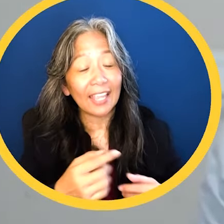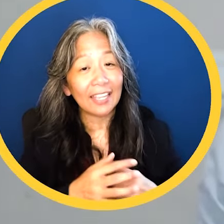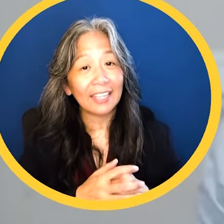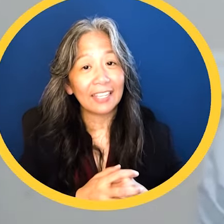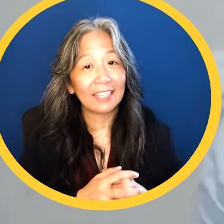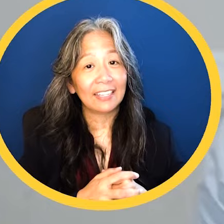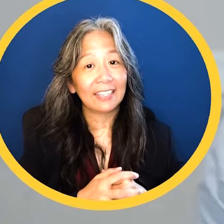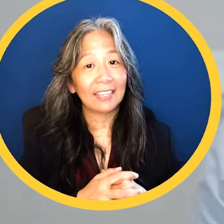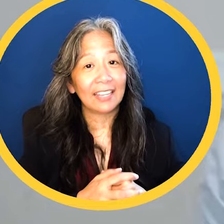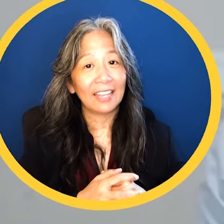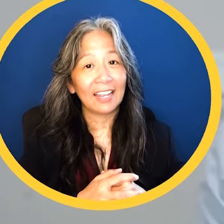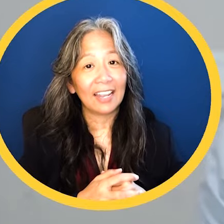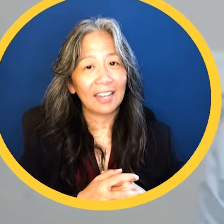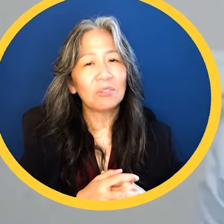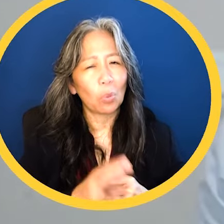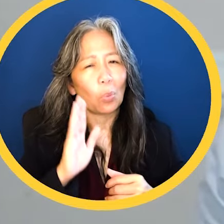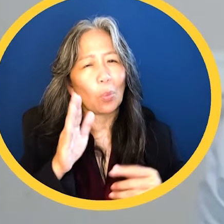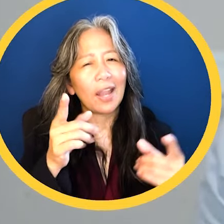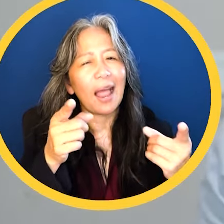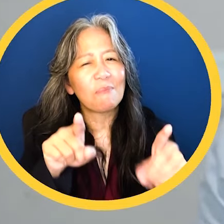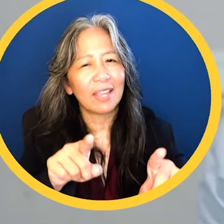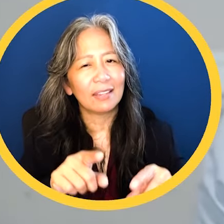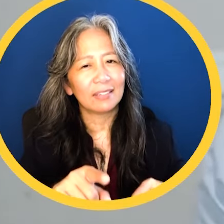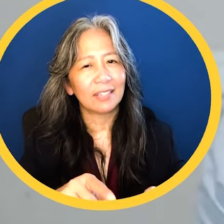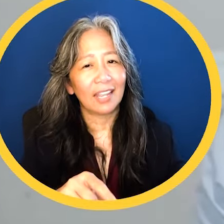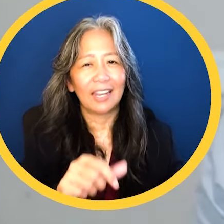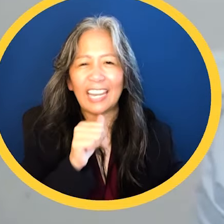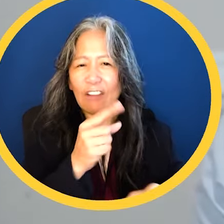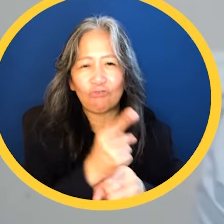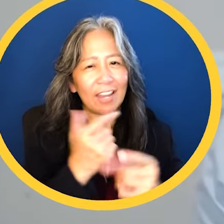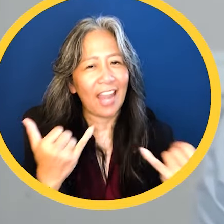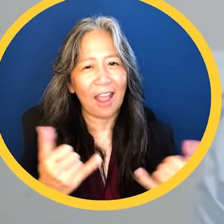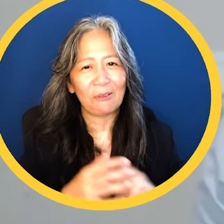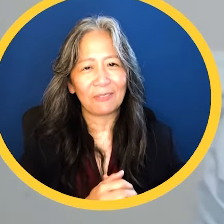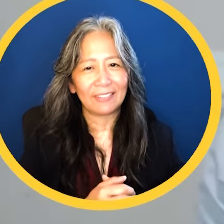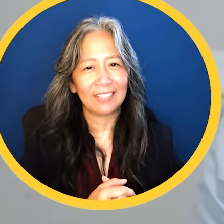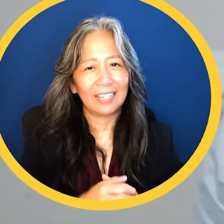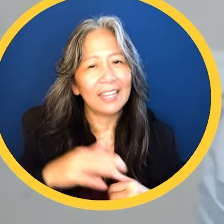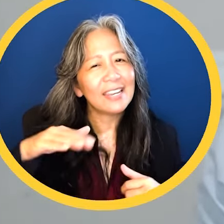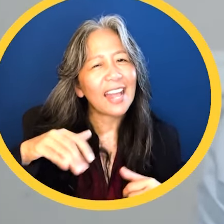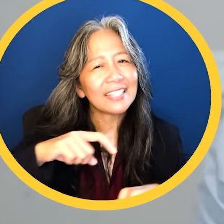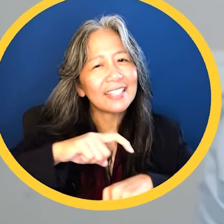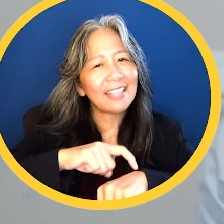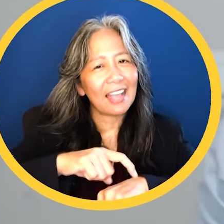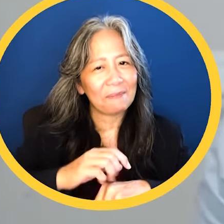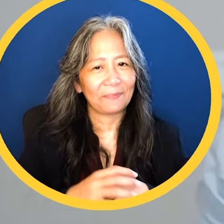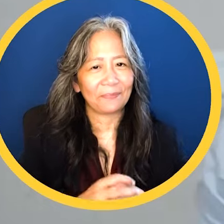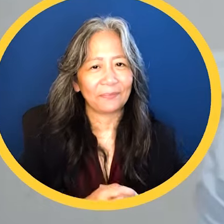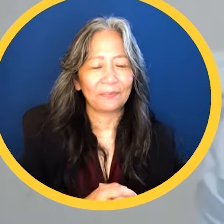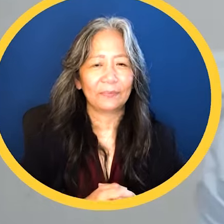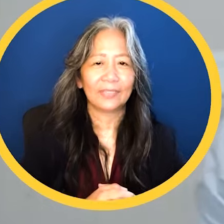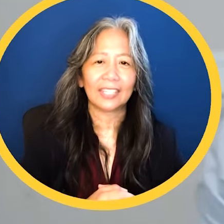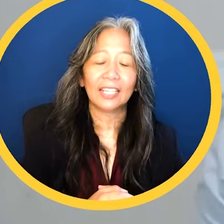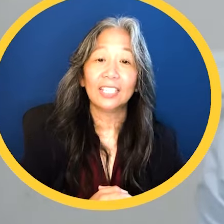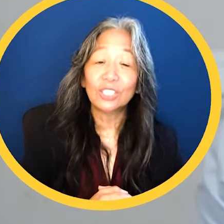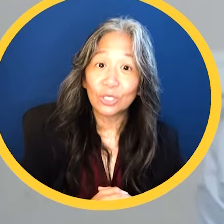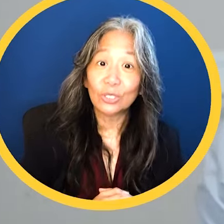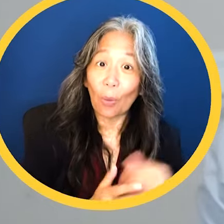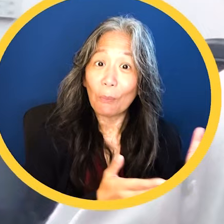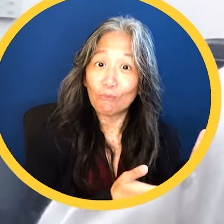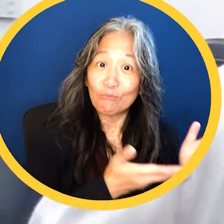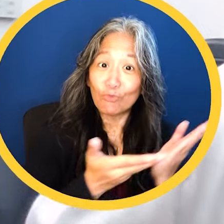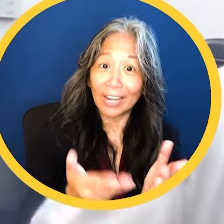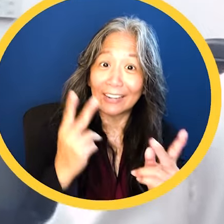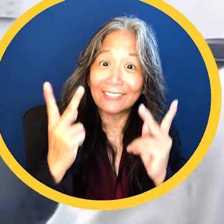And what our parents would always say is, it'll happen, just not right now. You know, it's not yet time for it.